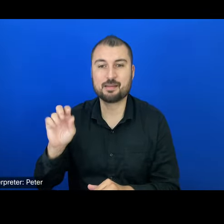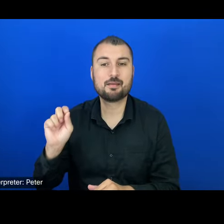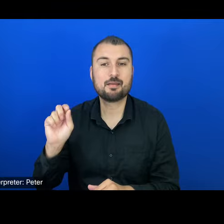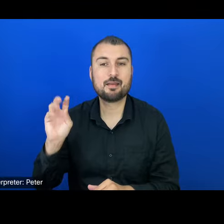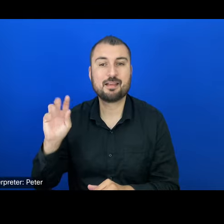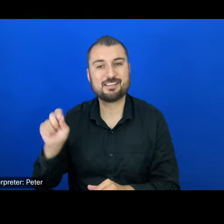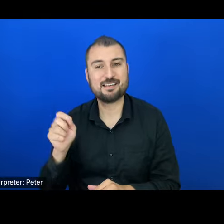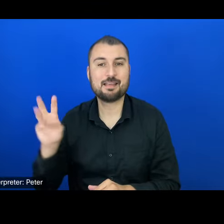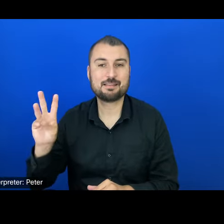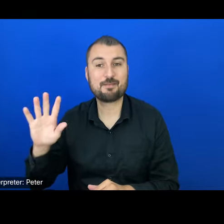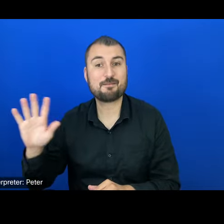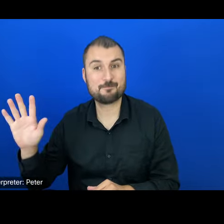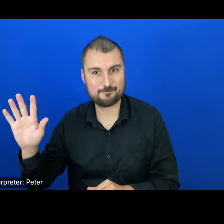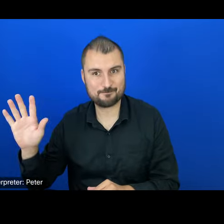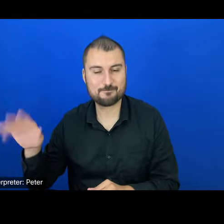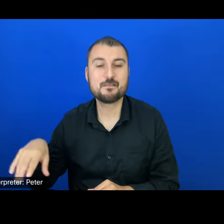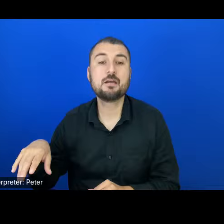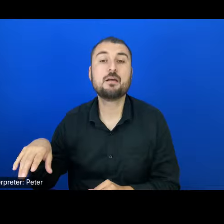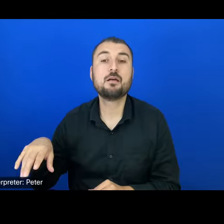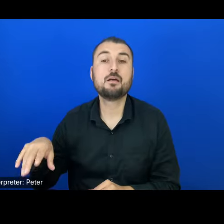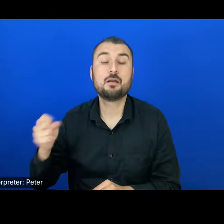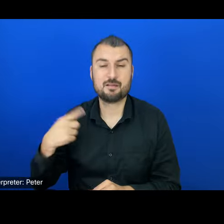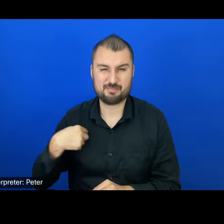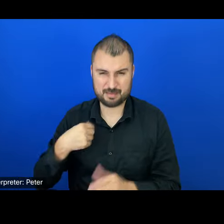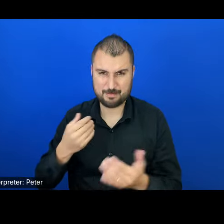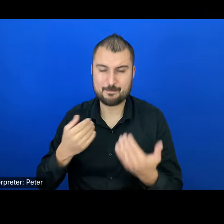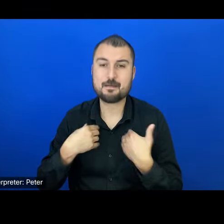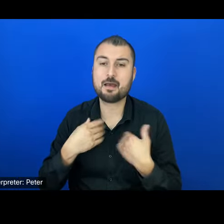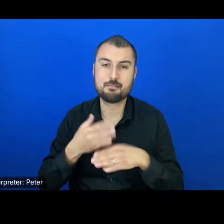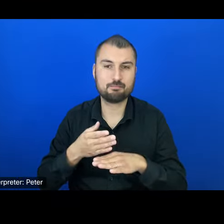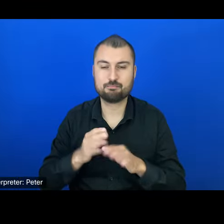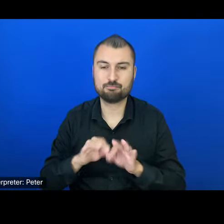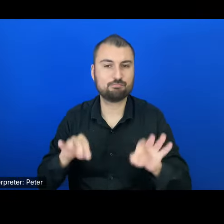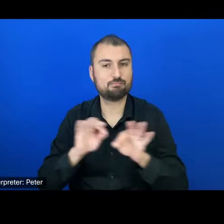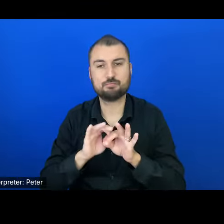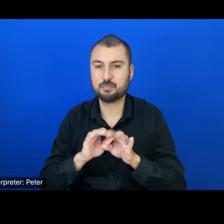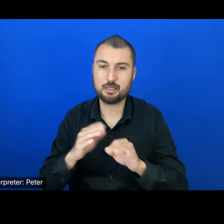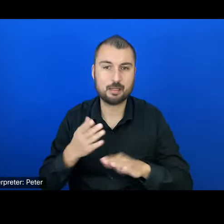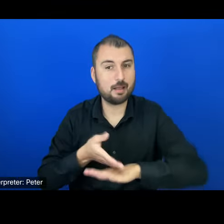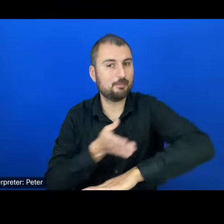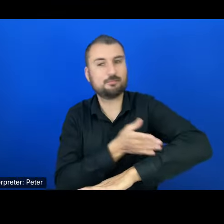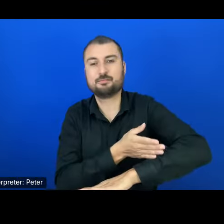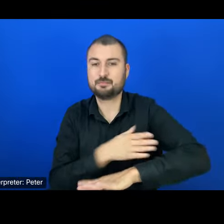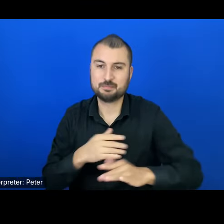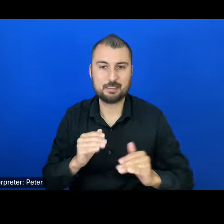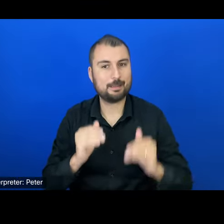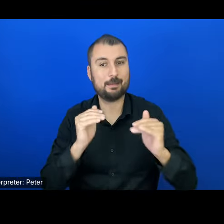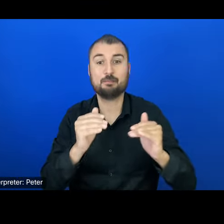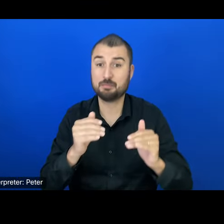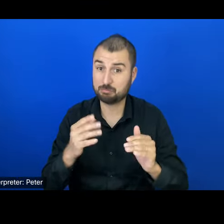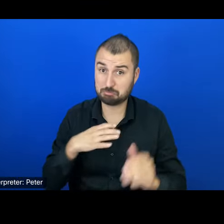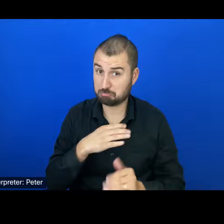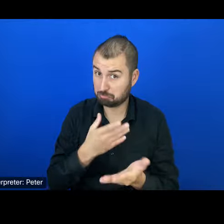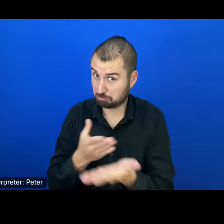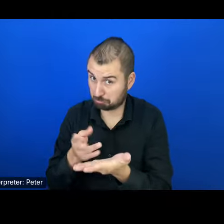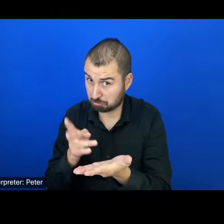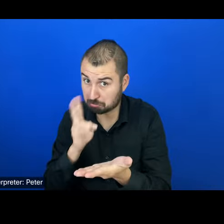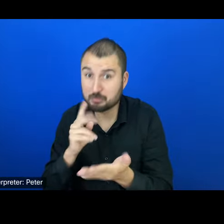$2,799,665. I do have a major upgrade project enhancement that I would wish to have the committee entertain, and that would be